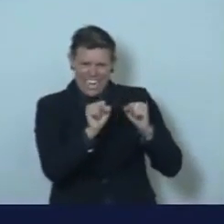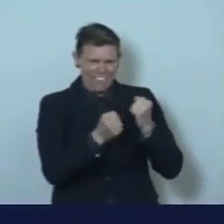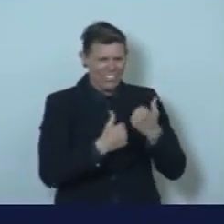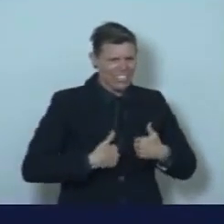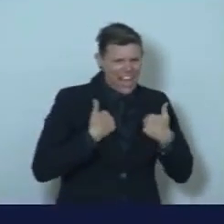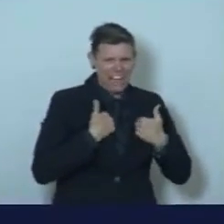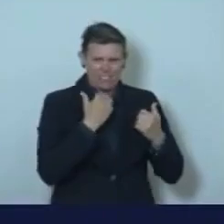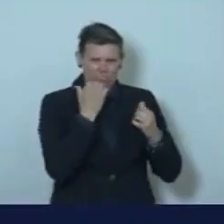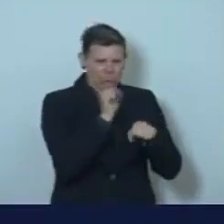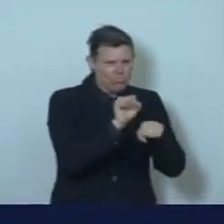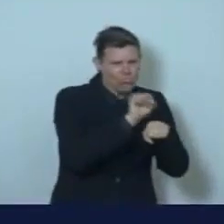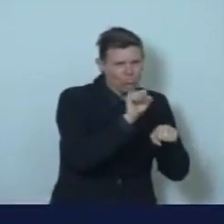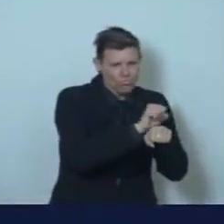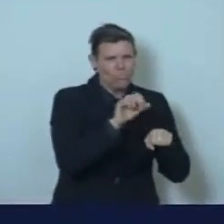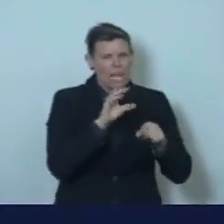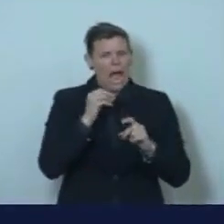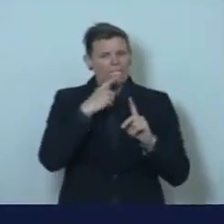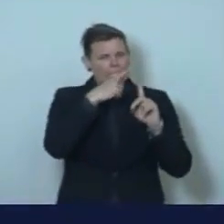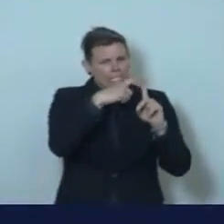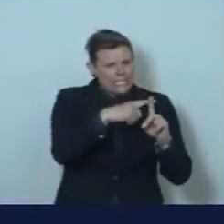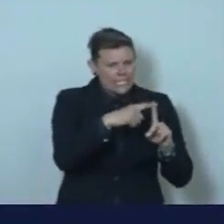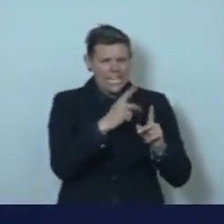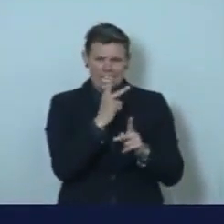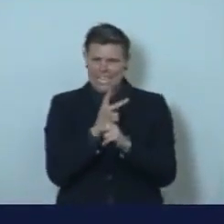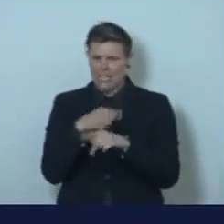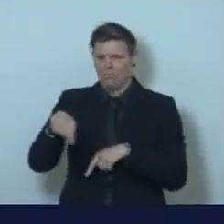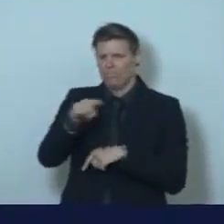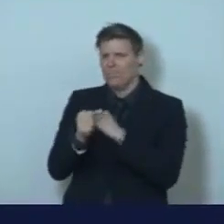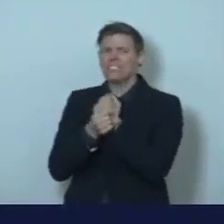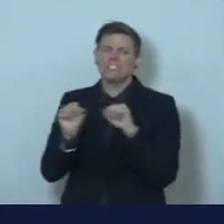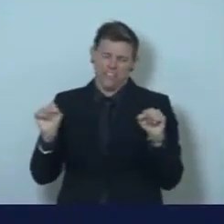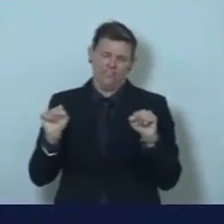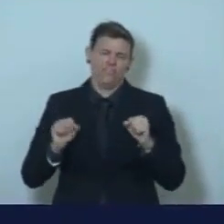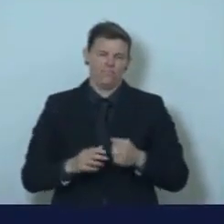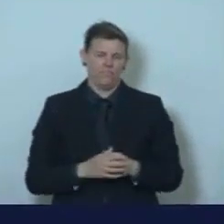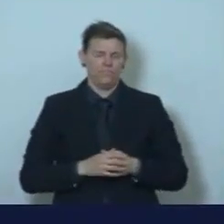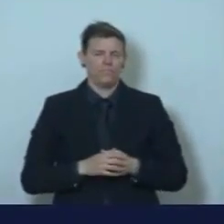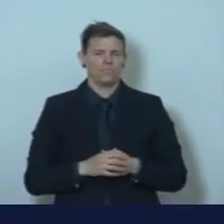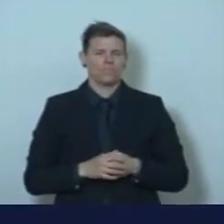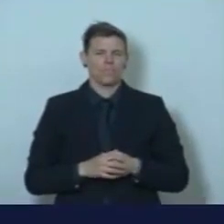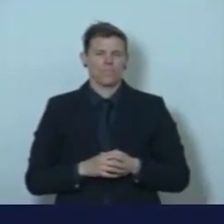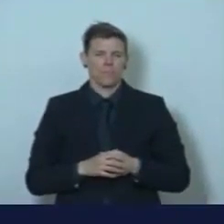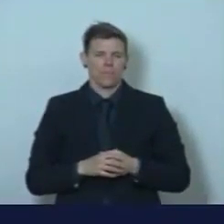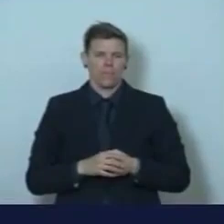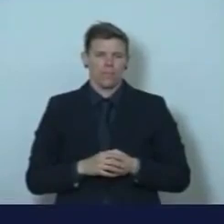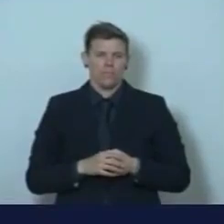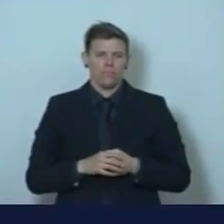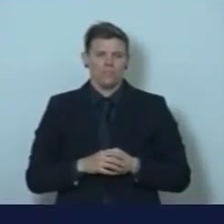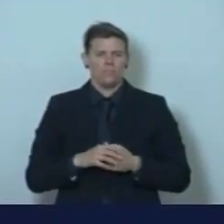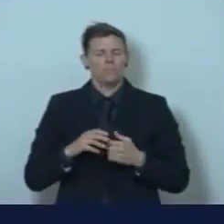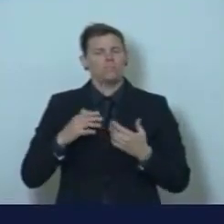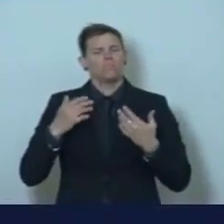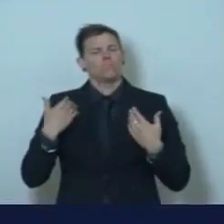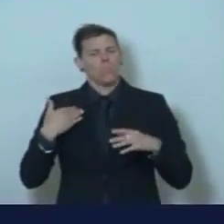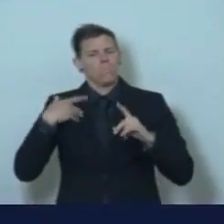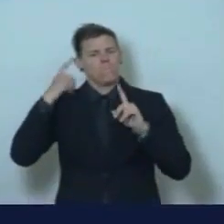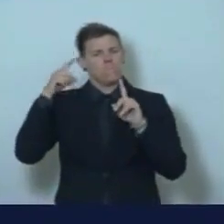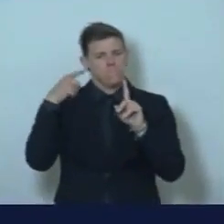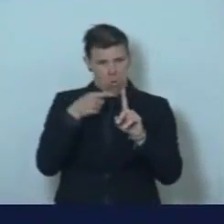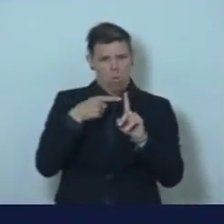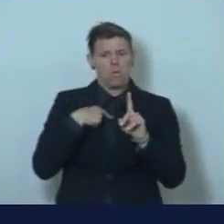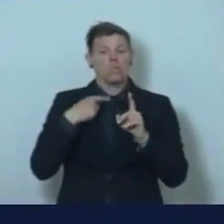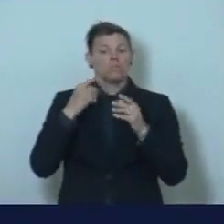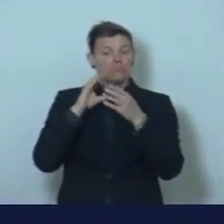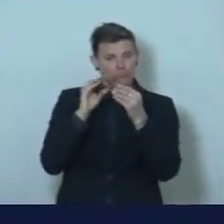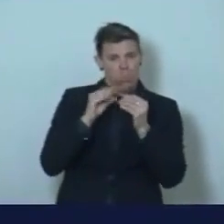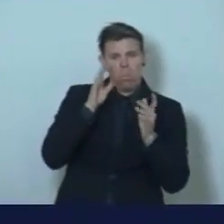and making a difference in keeping as many New Mexicans safe as we can. I want to just point this out, but I'm going to go to Secretary Kunkel as soon as I say